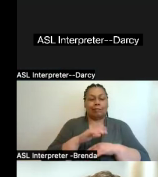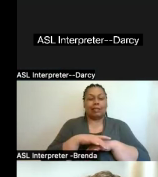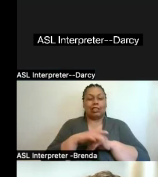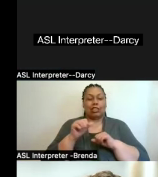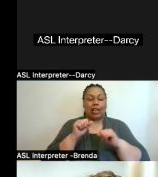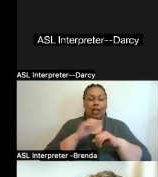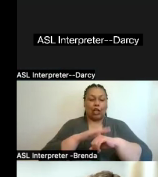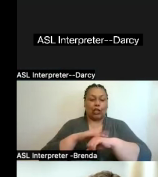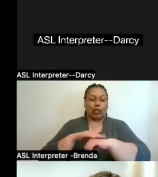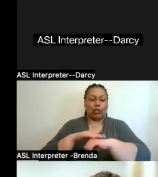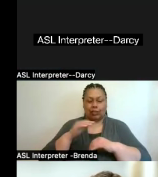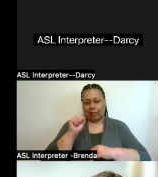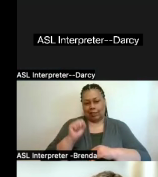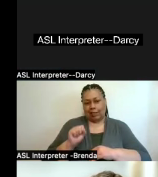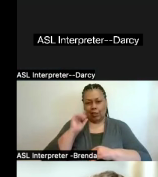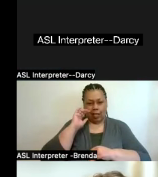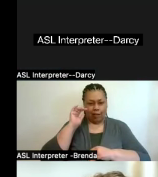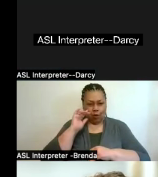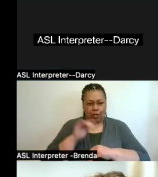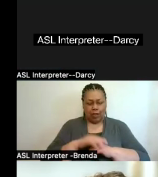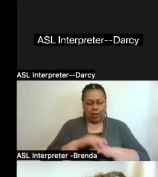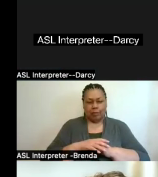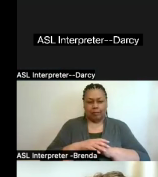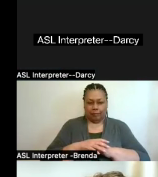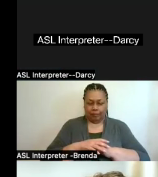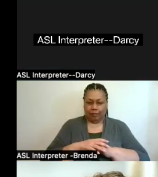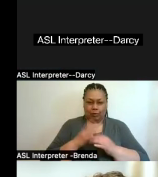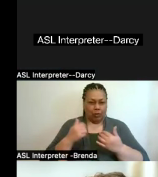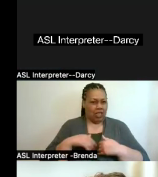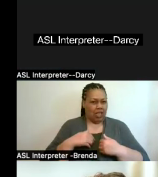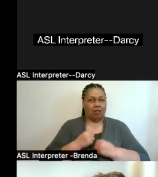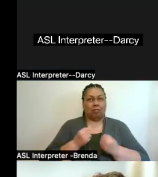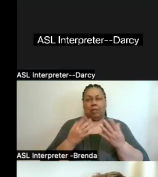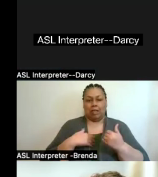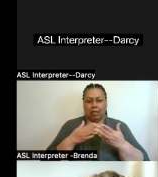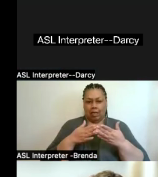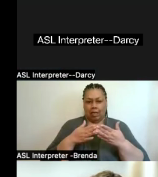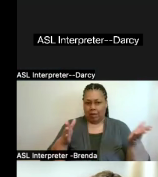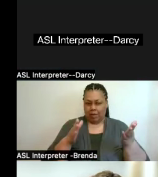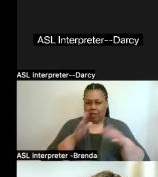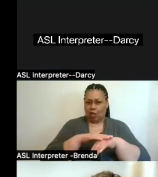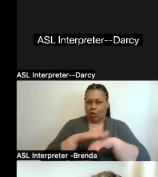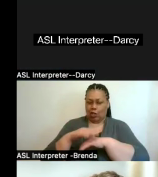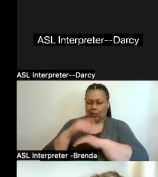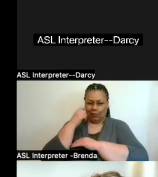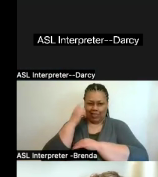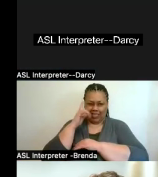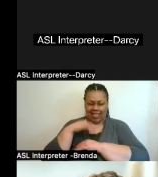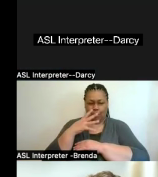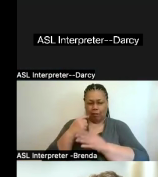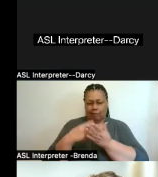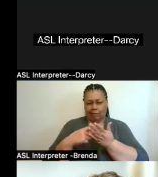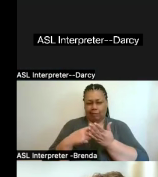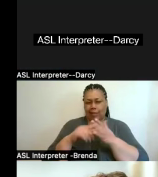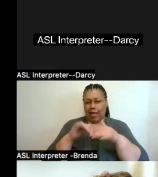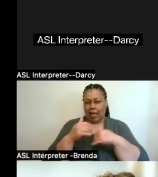Southern California, just because we've had quite a few public alerts recently. So I wanted to go over basically how